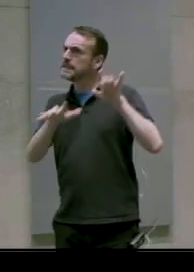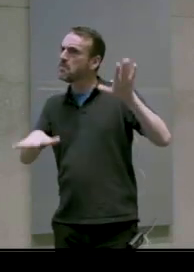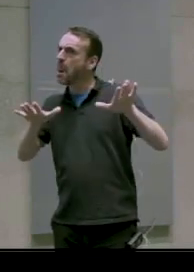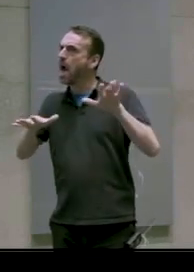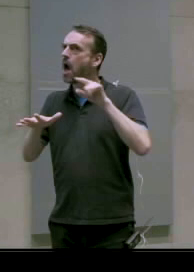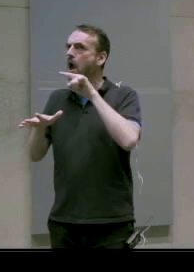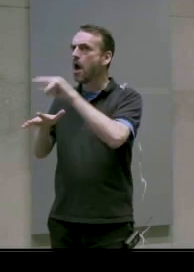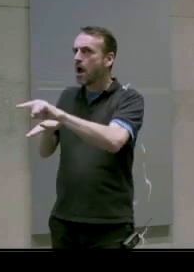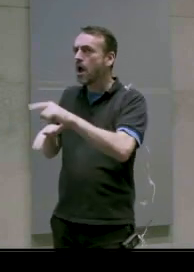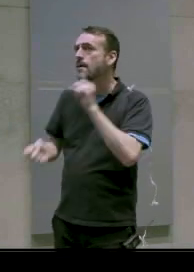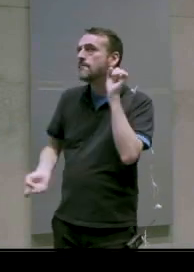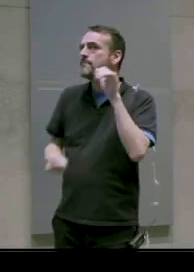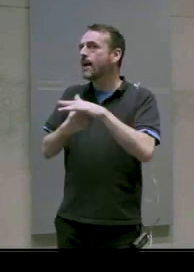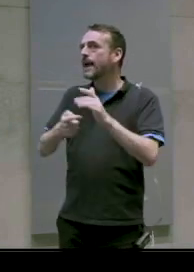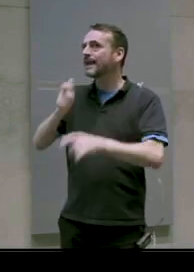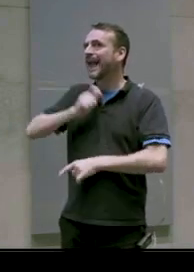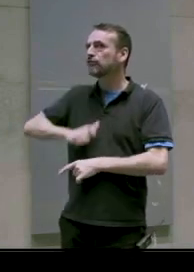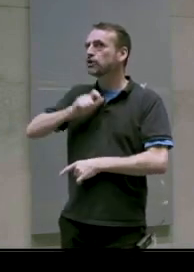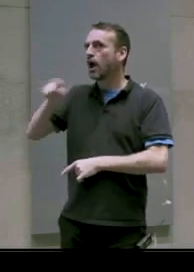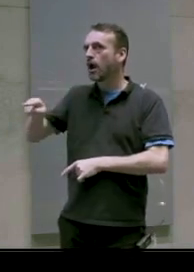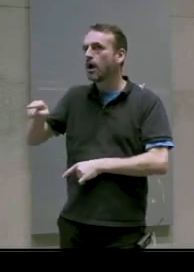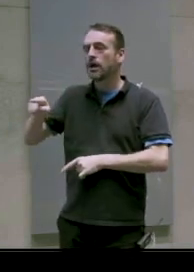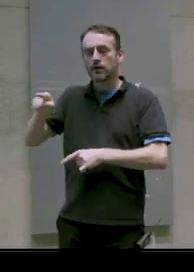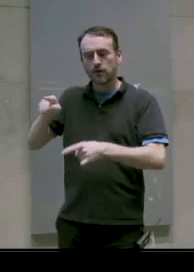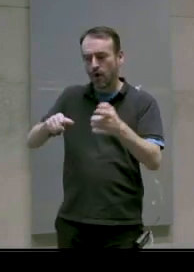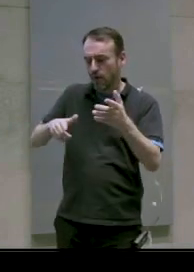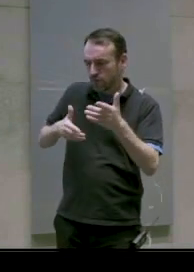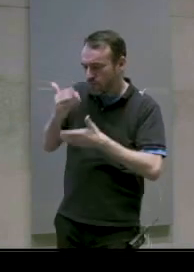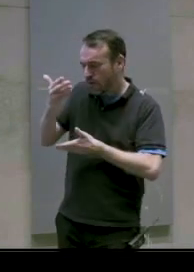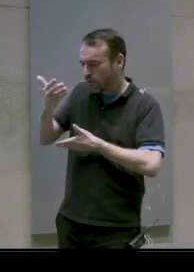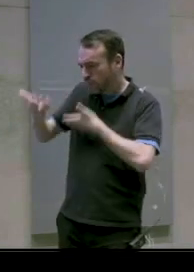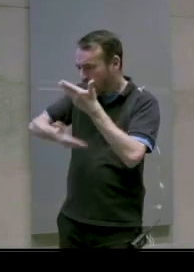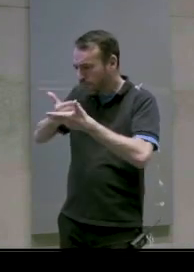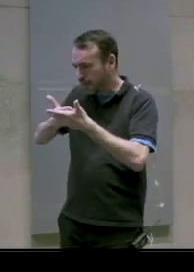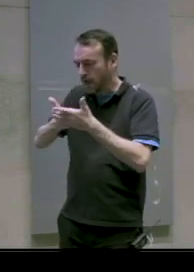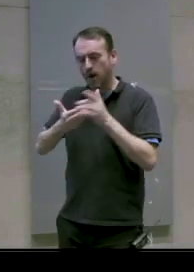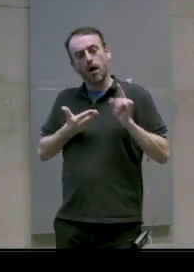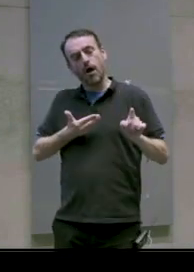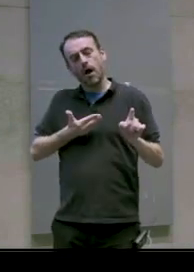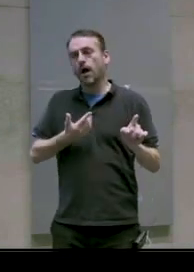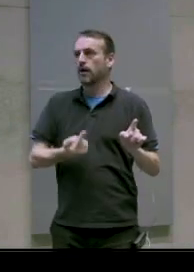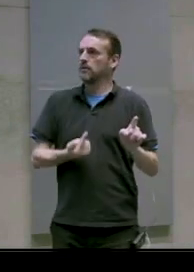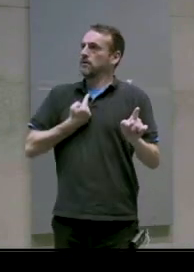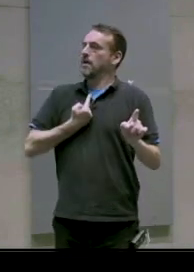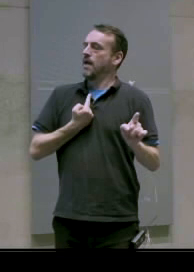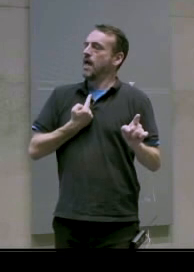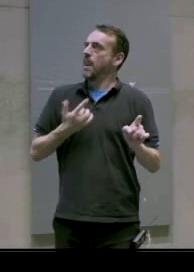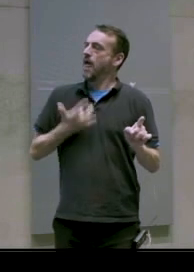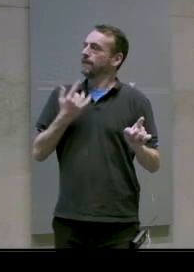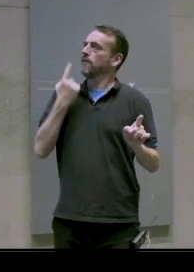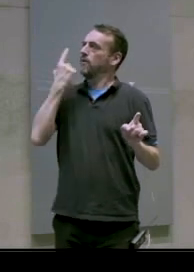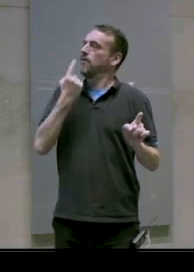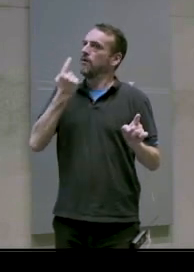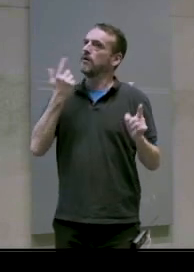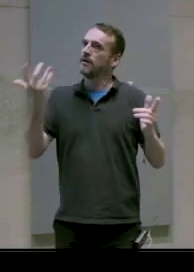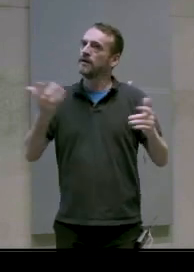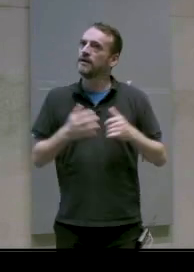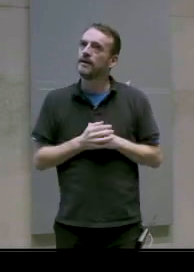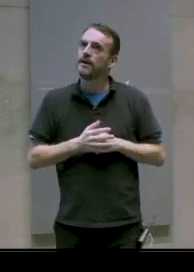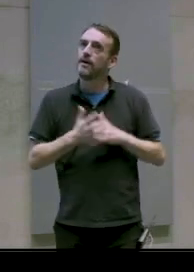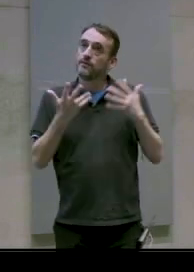game made them not only think about the story, but also about their own life. Now we can begin to see how people use games for